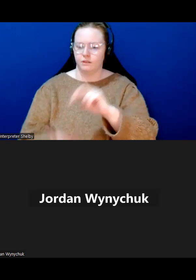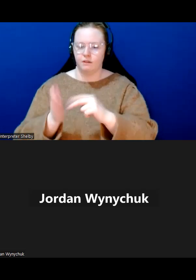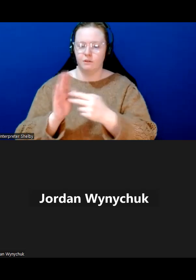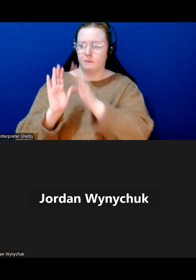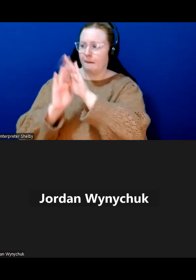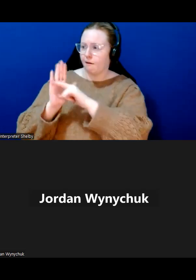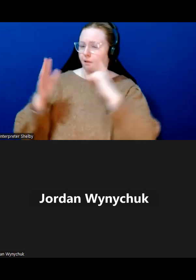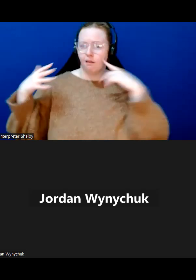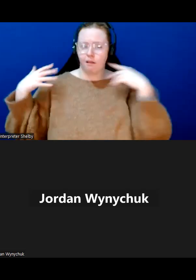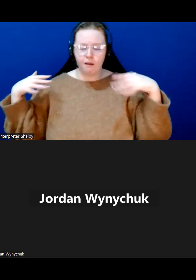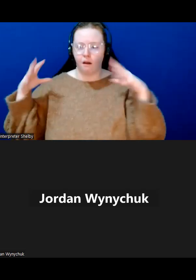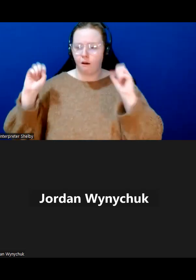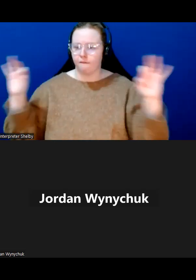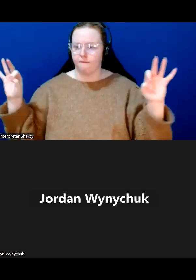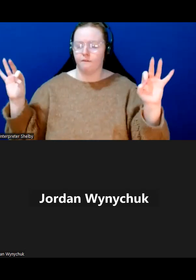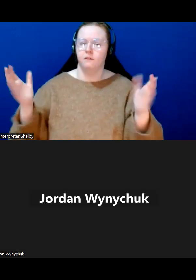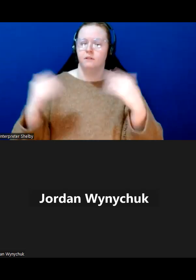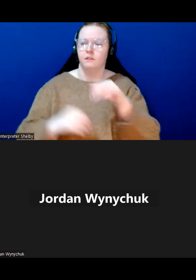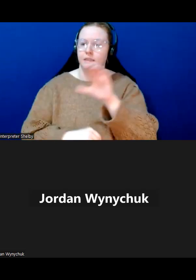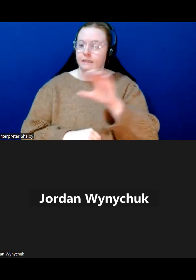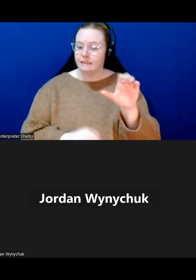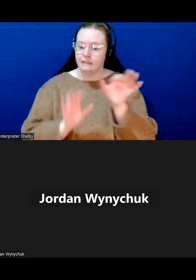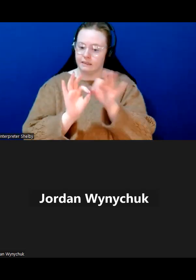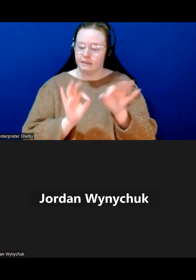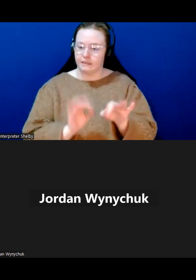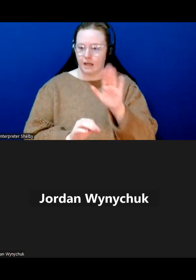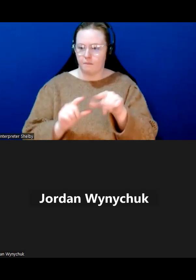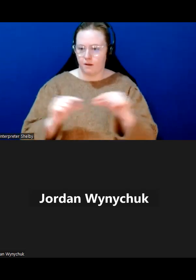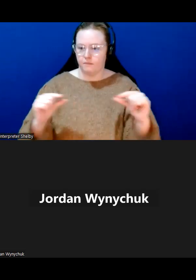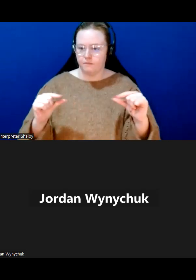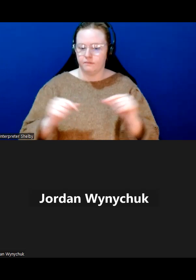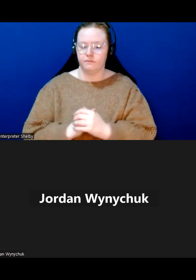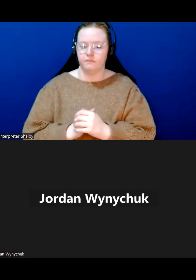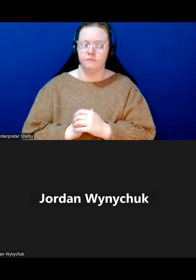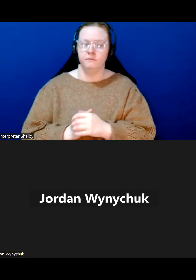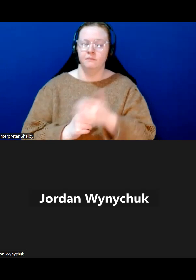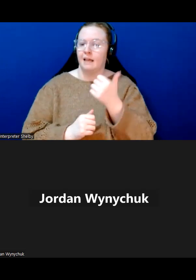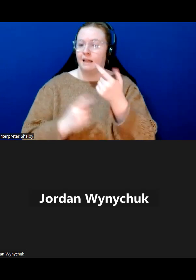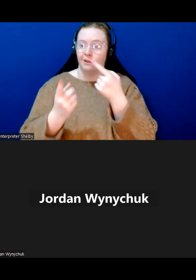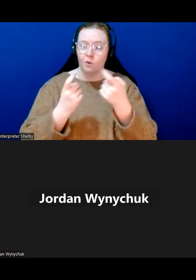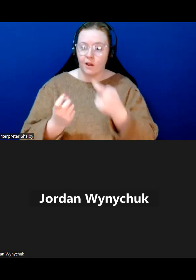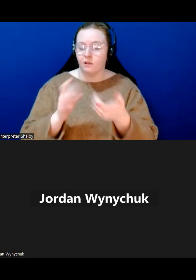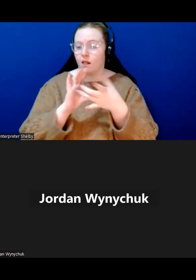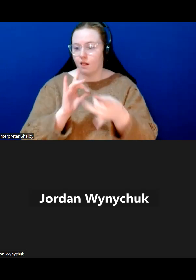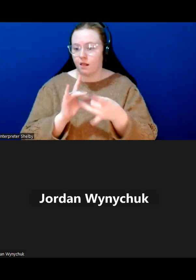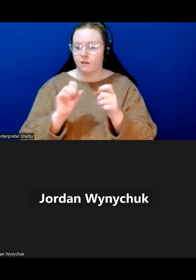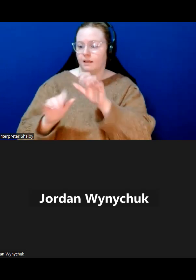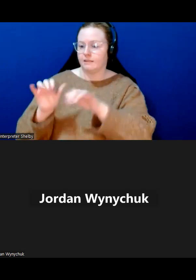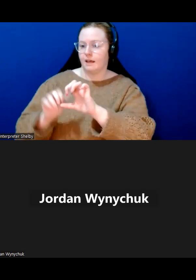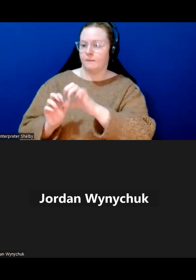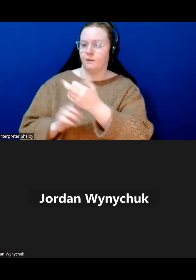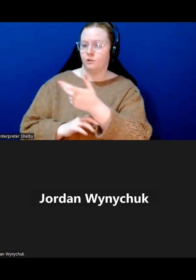noise. Closed captioning button is on the bottom of your screen. Please put your questions and comments in the chat. However, we will